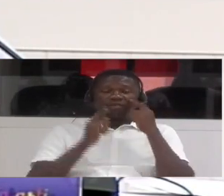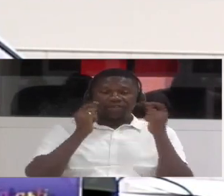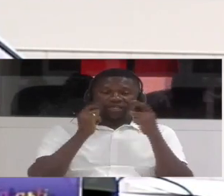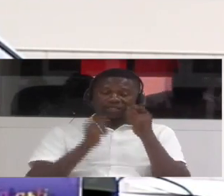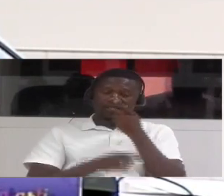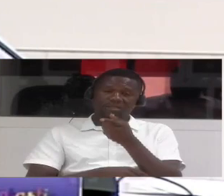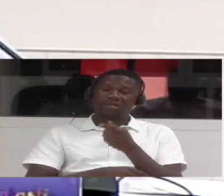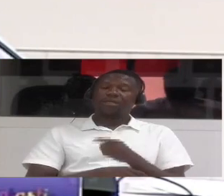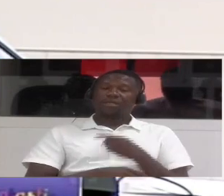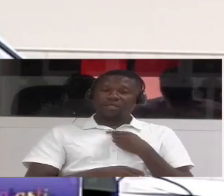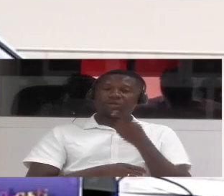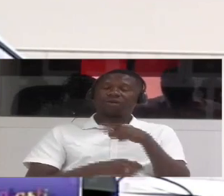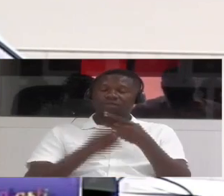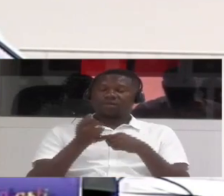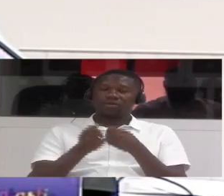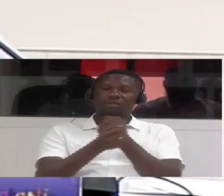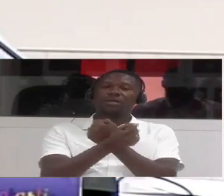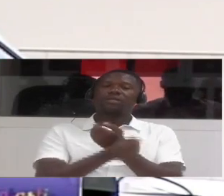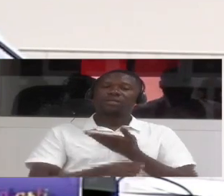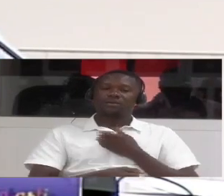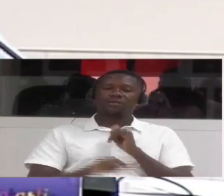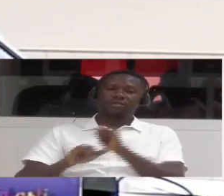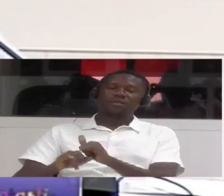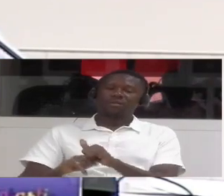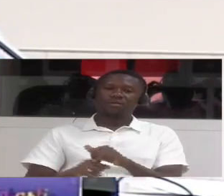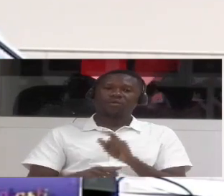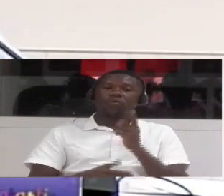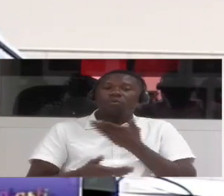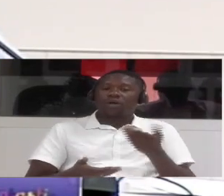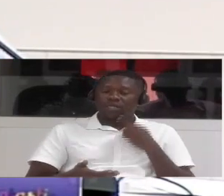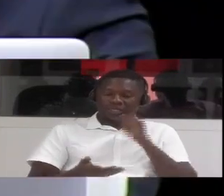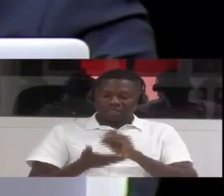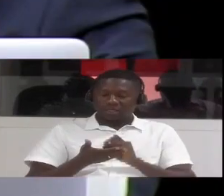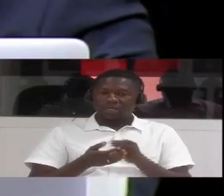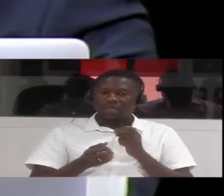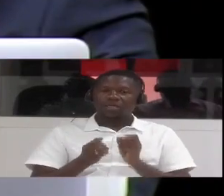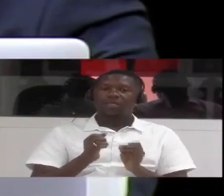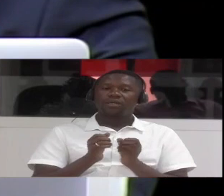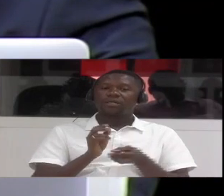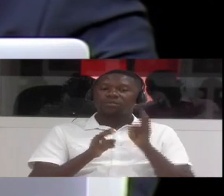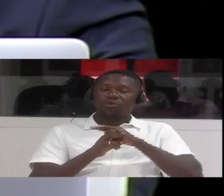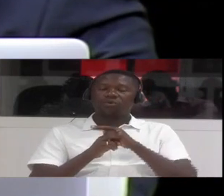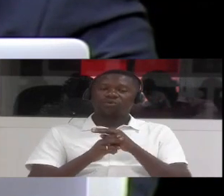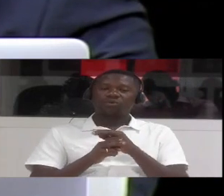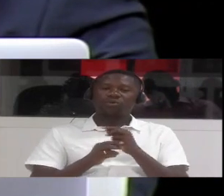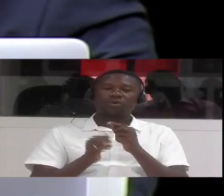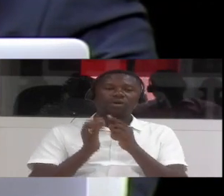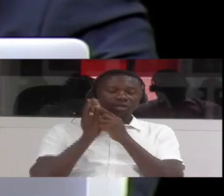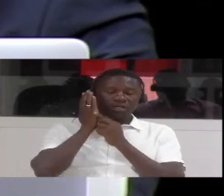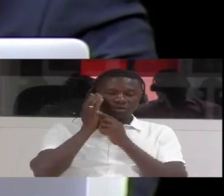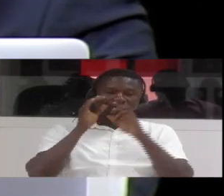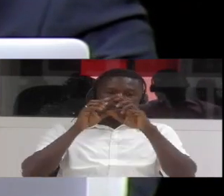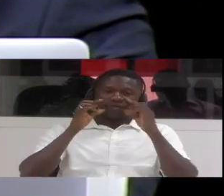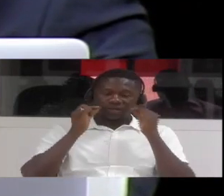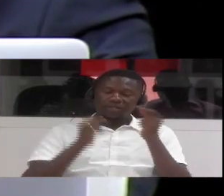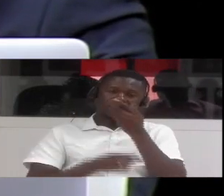and then he was subsequently arrested and detained as a result of that. And this was in connection with a protest march